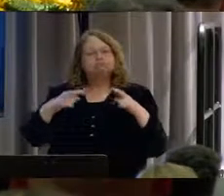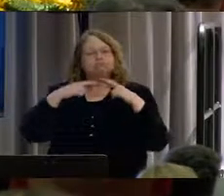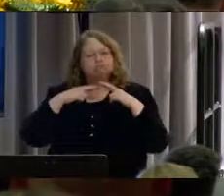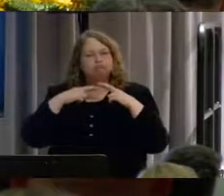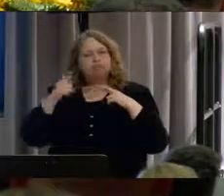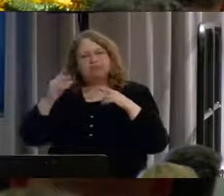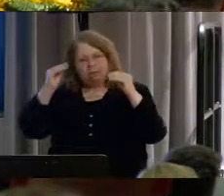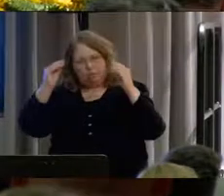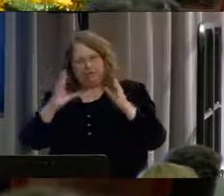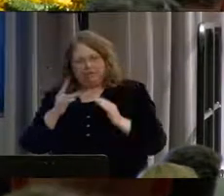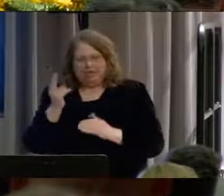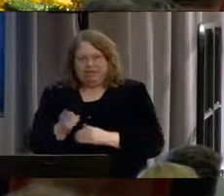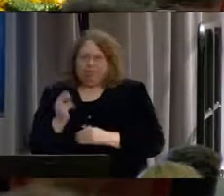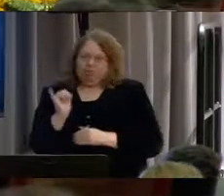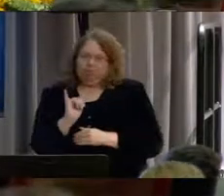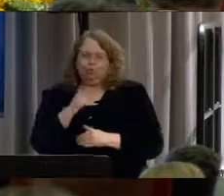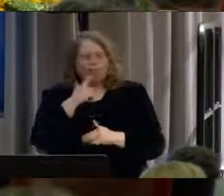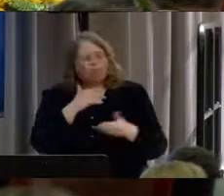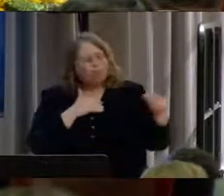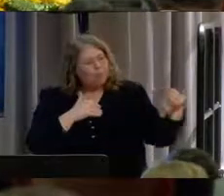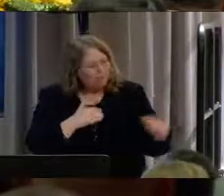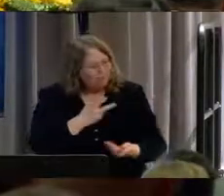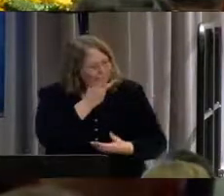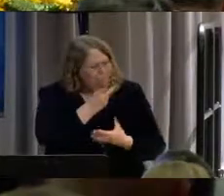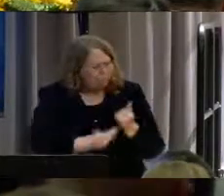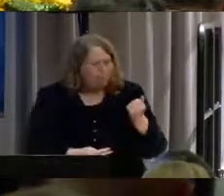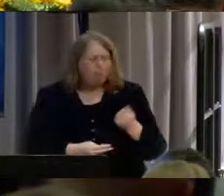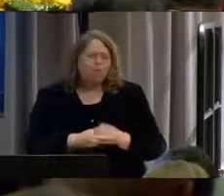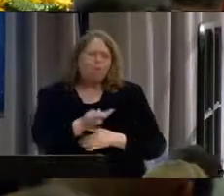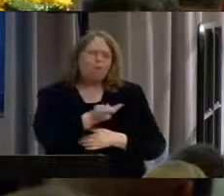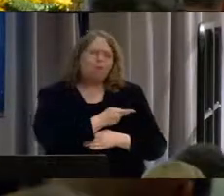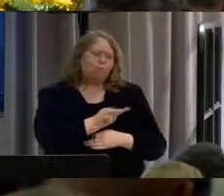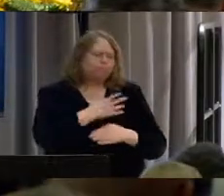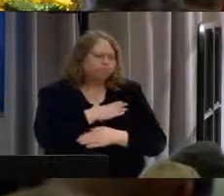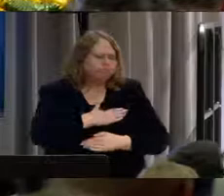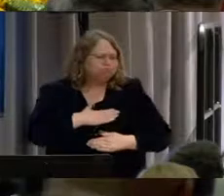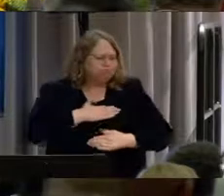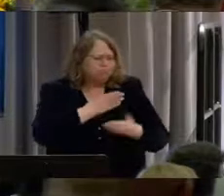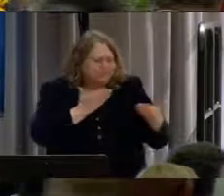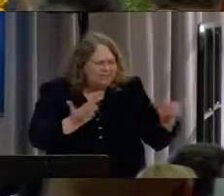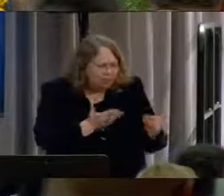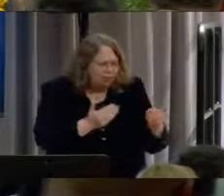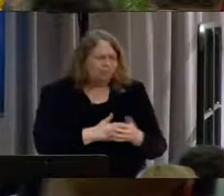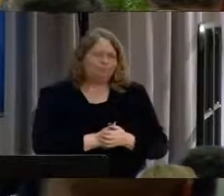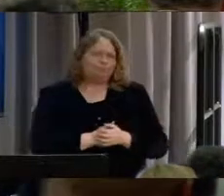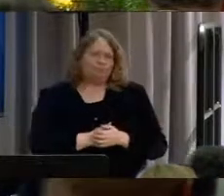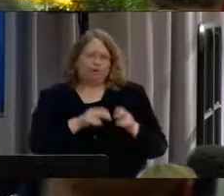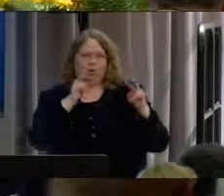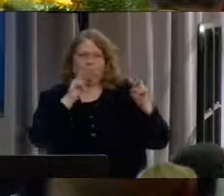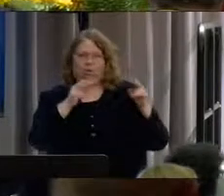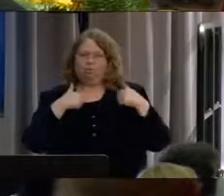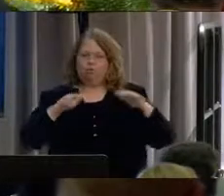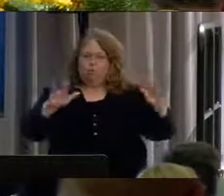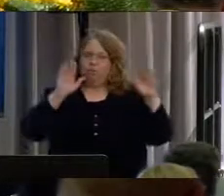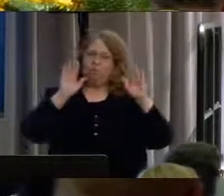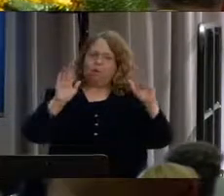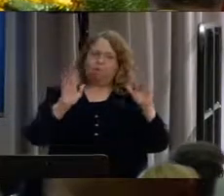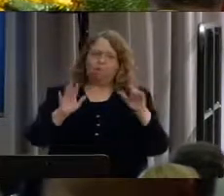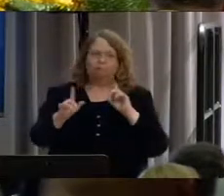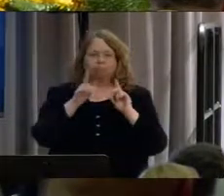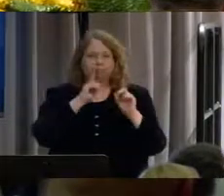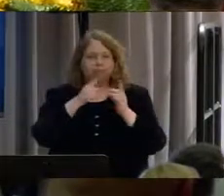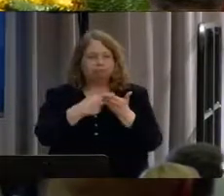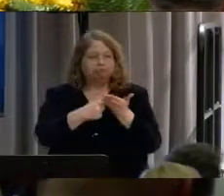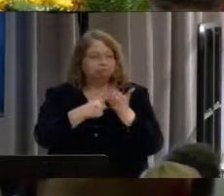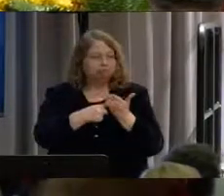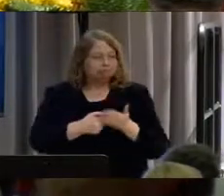professor of history as well. So welcome to both of you. Thanks. It's delightful to have you here, and I look forward to a great conversation.